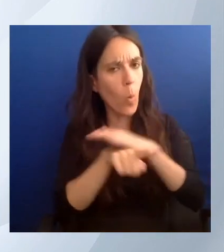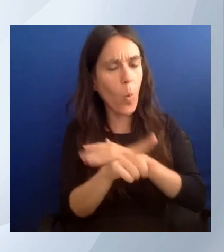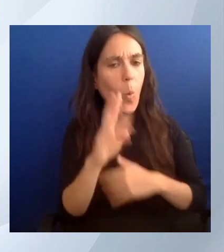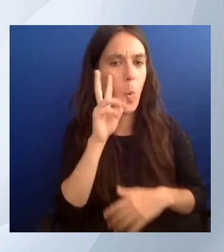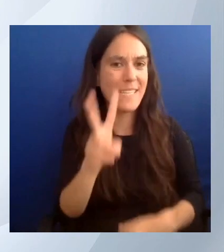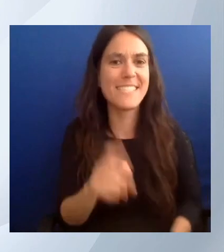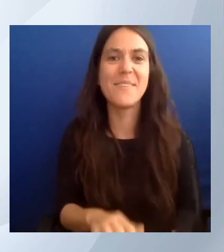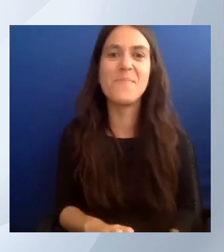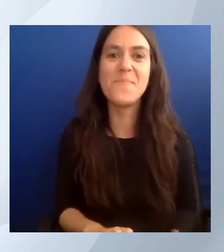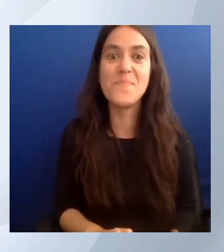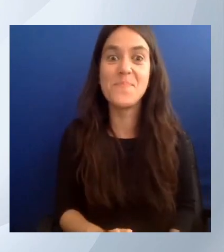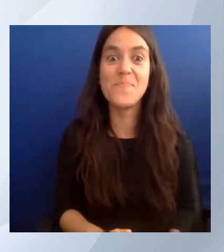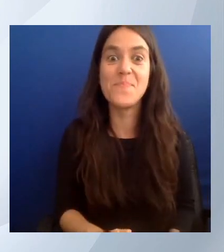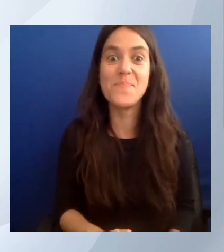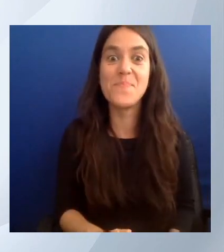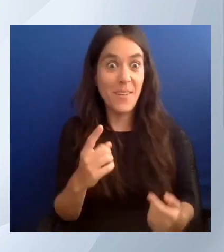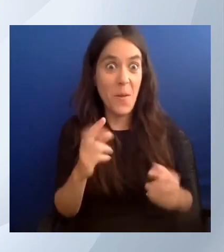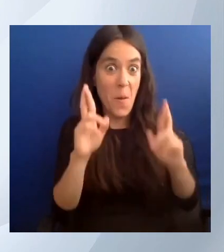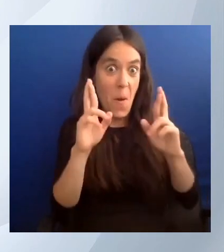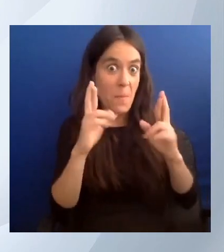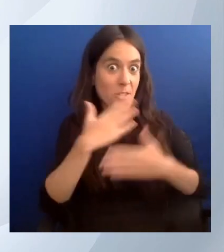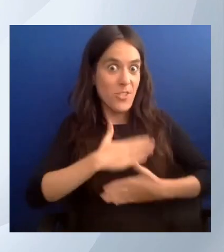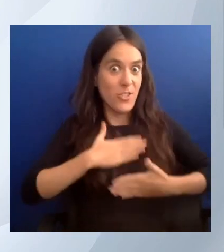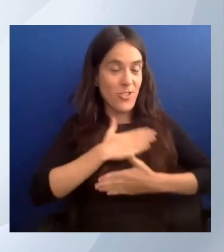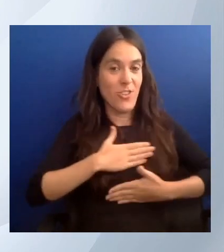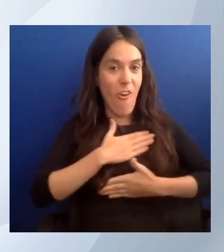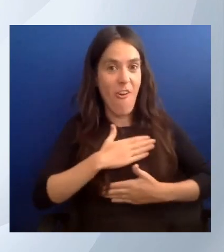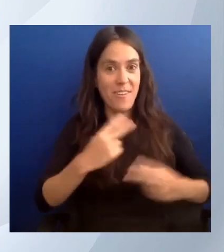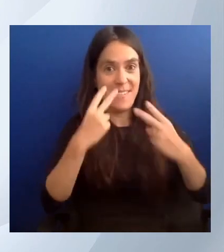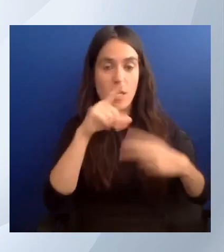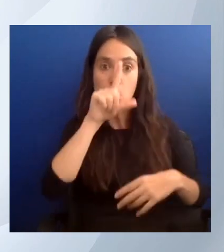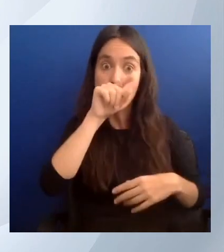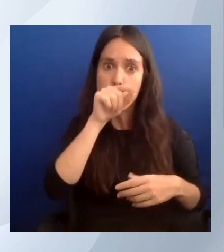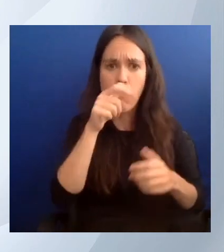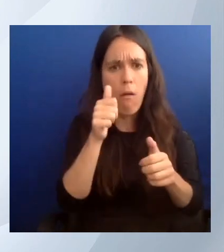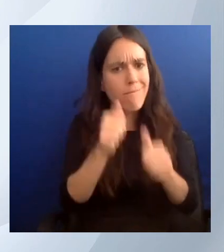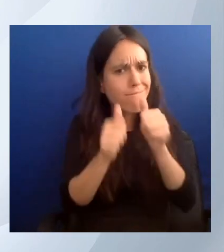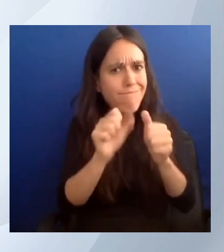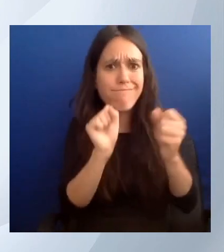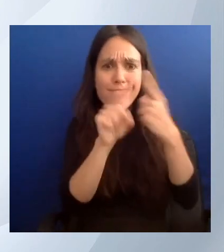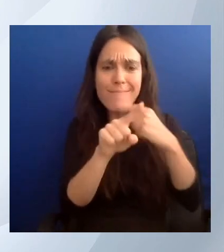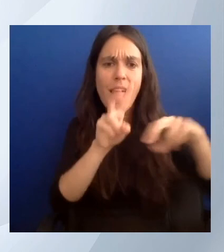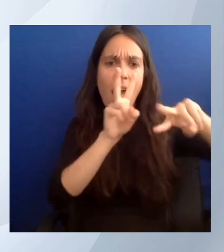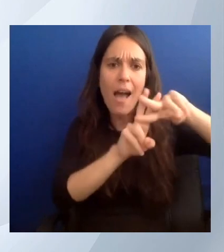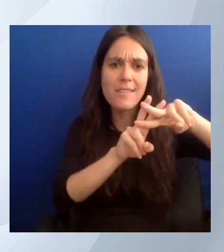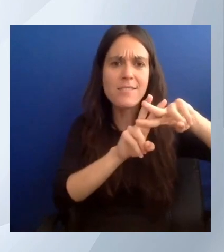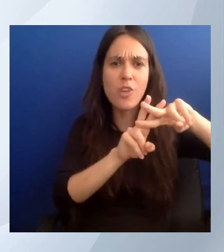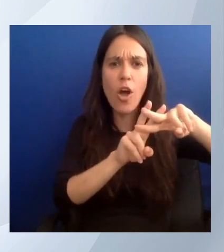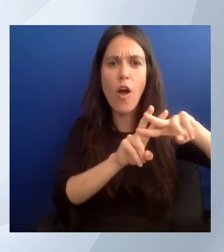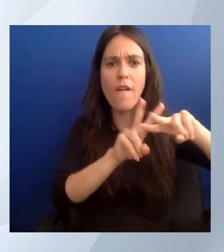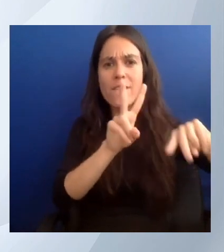us know if you enjoyed today's session on Twitter, for instance, using hashtag VACD, or give